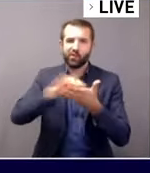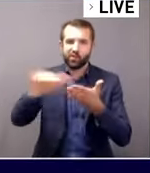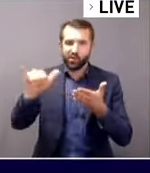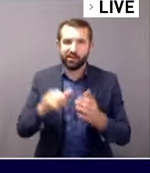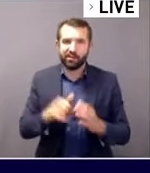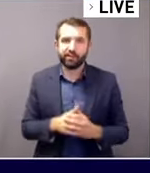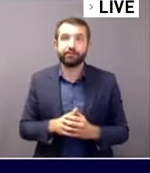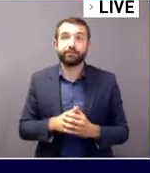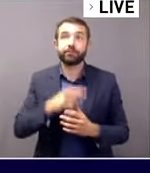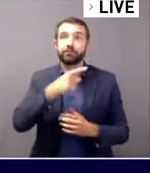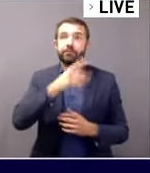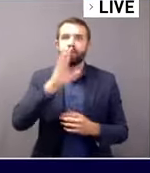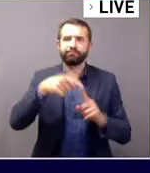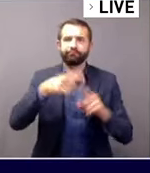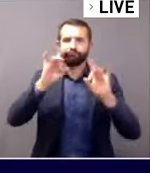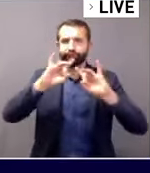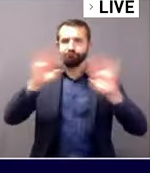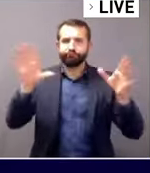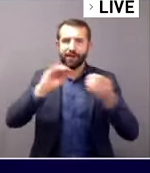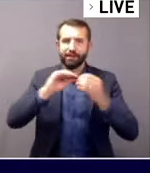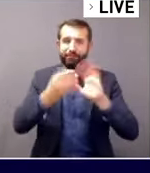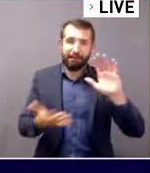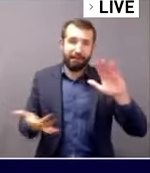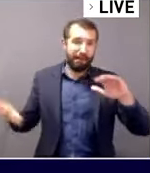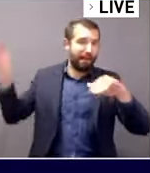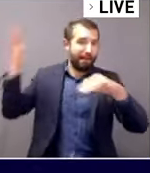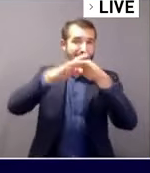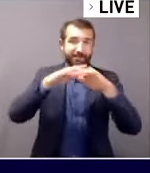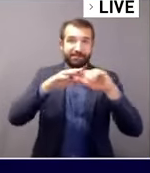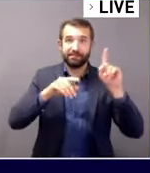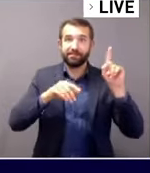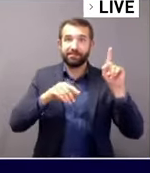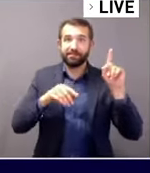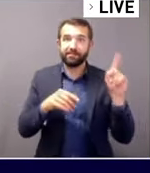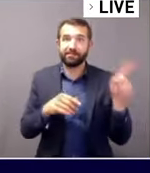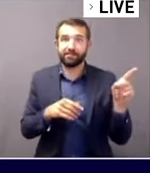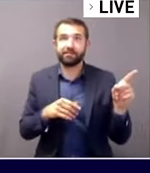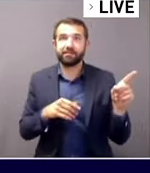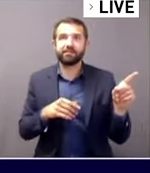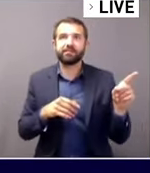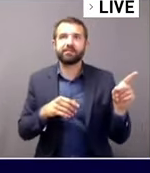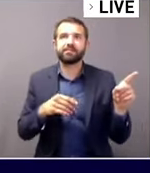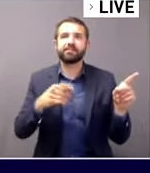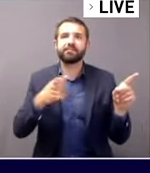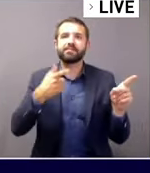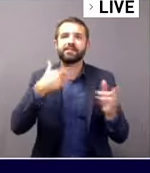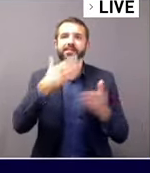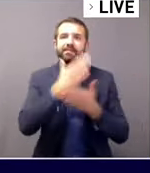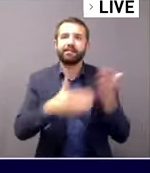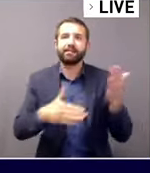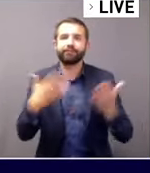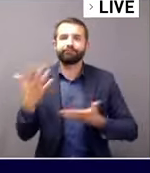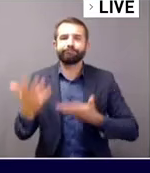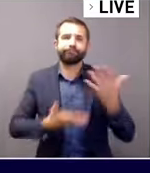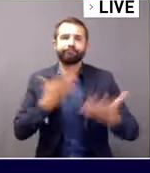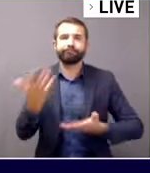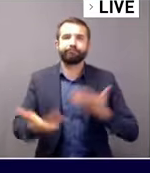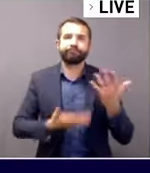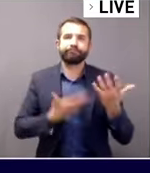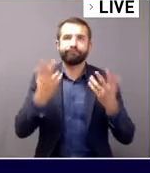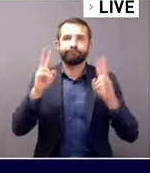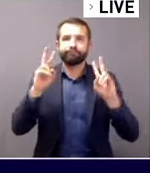that it was some basically bureaucratic red tape that prevented people who needed to be transferred between